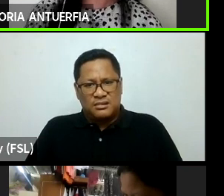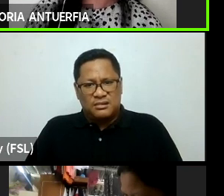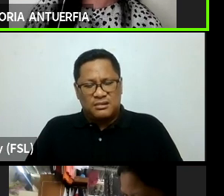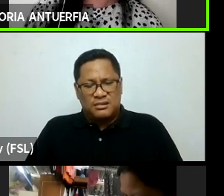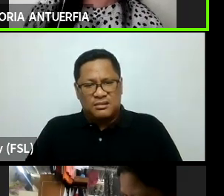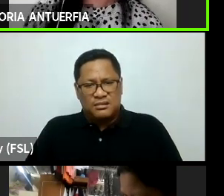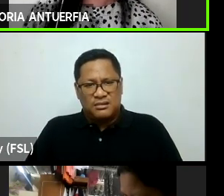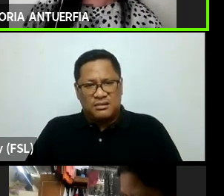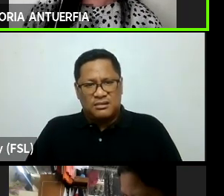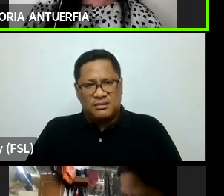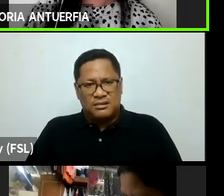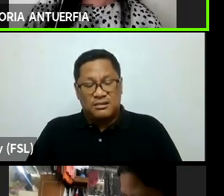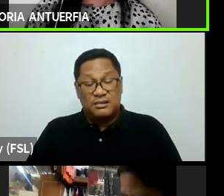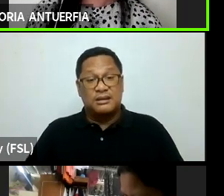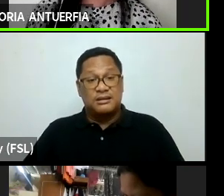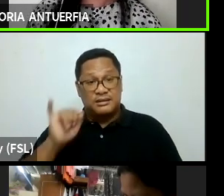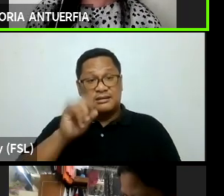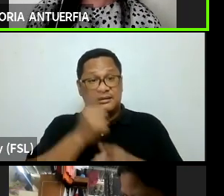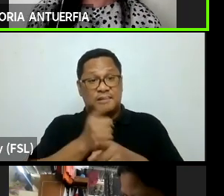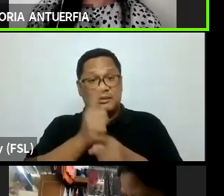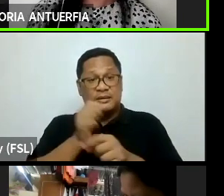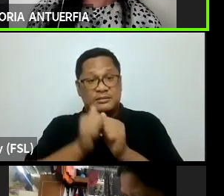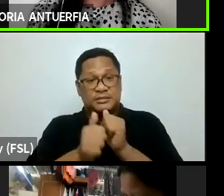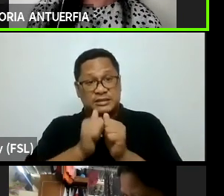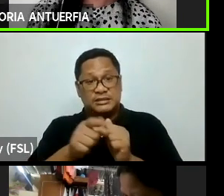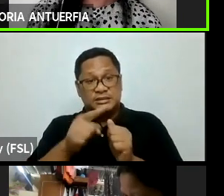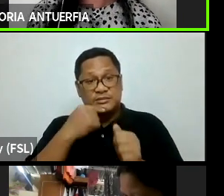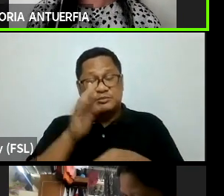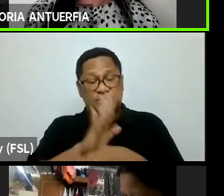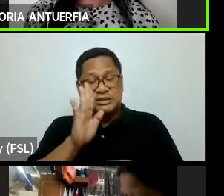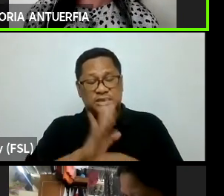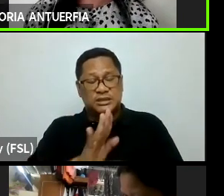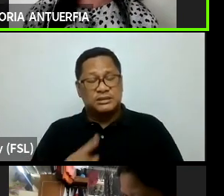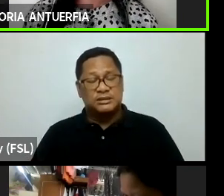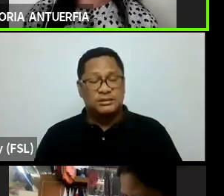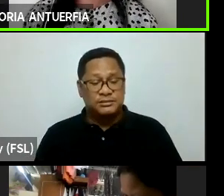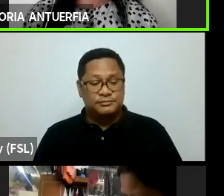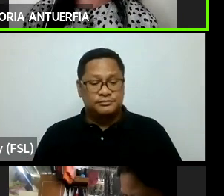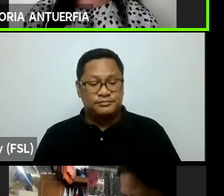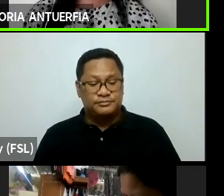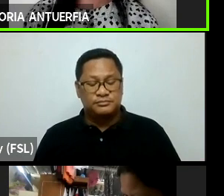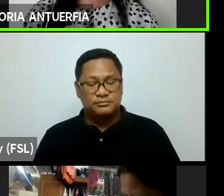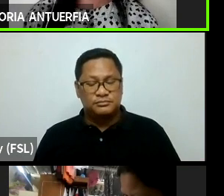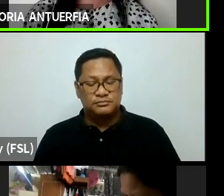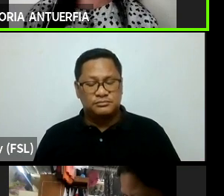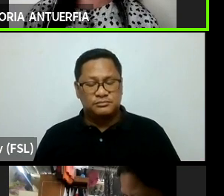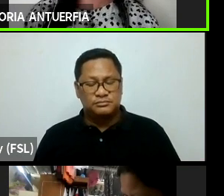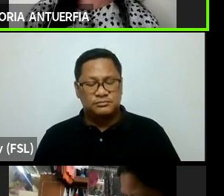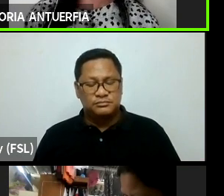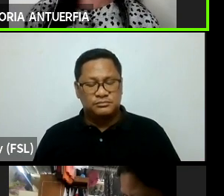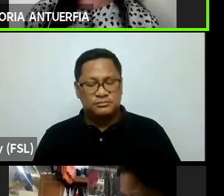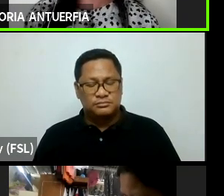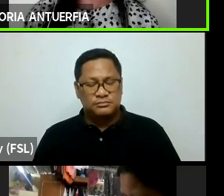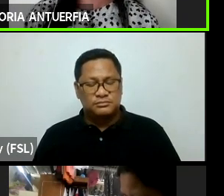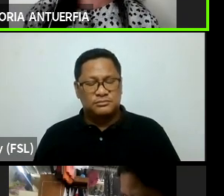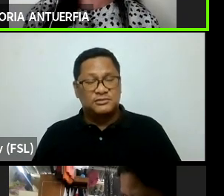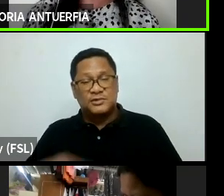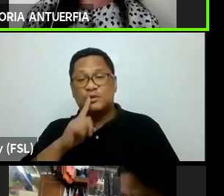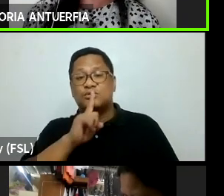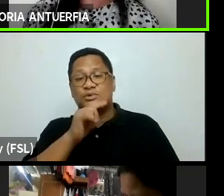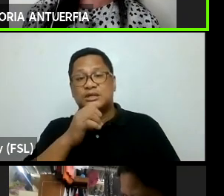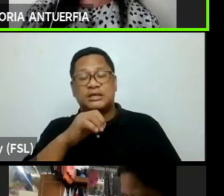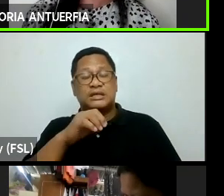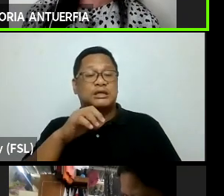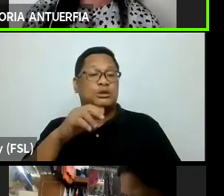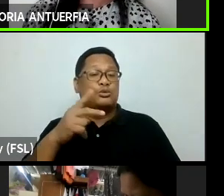hindi ko tama pa rin yung definition mo ng business. Yes. Ano ba? Yes. Tama pa rin. To earn